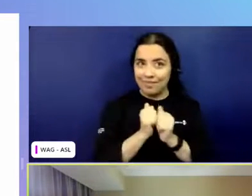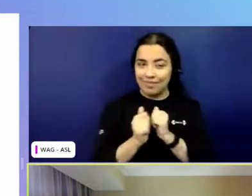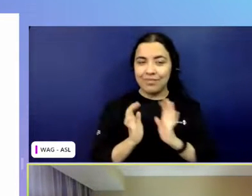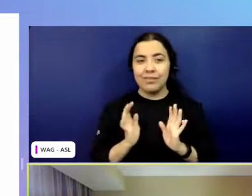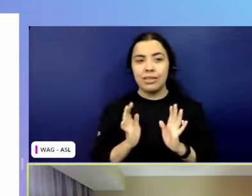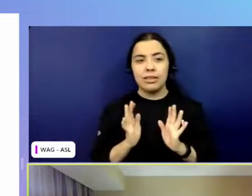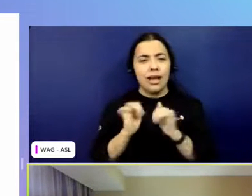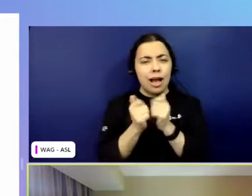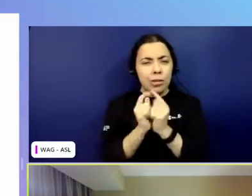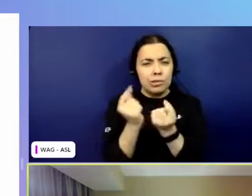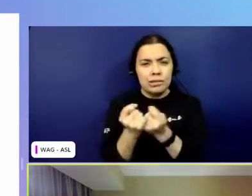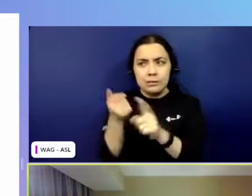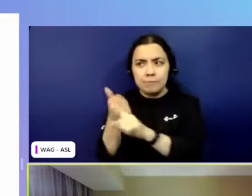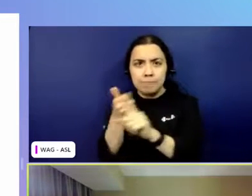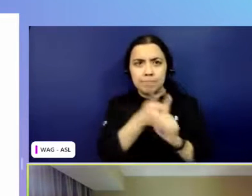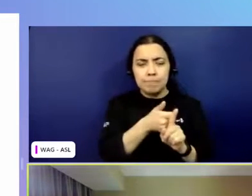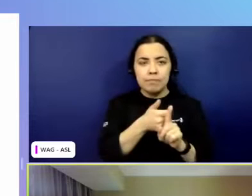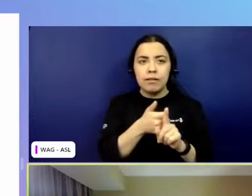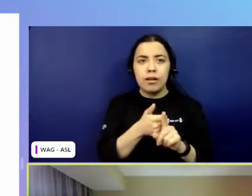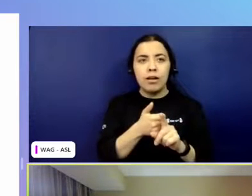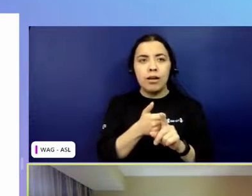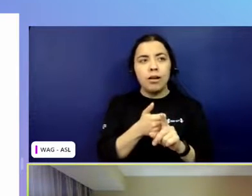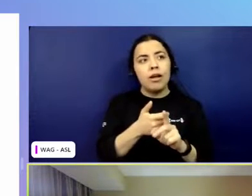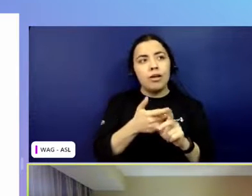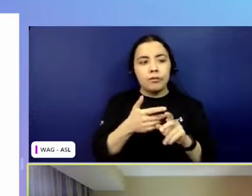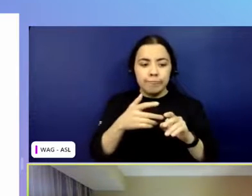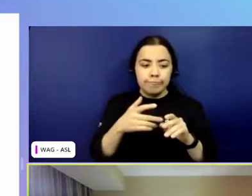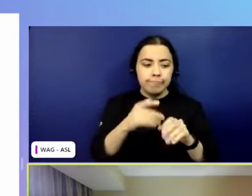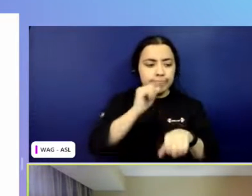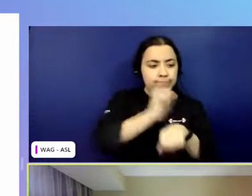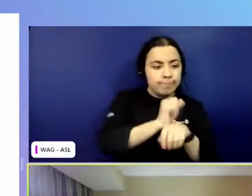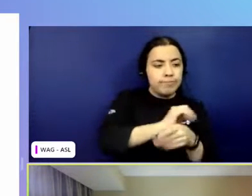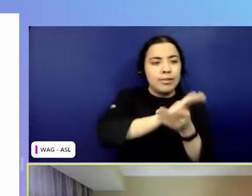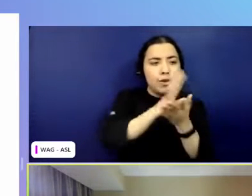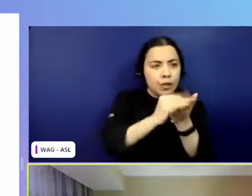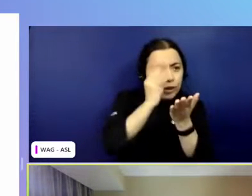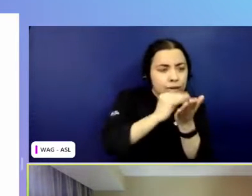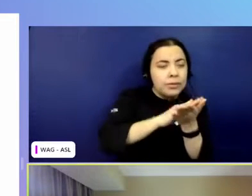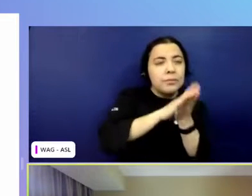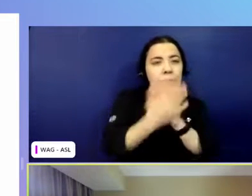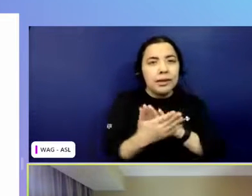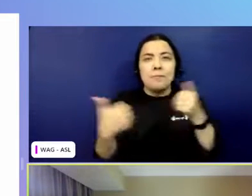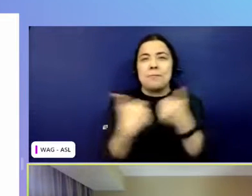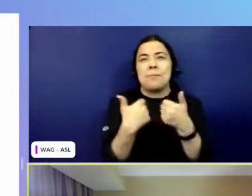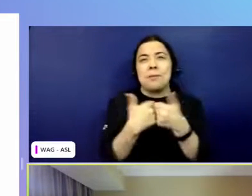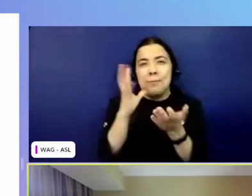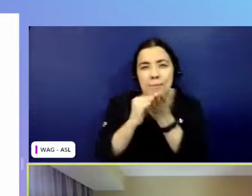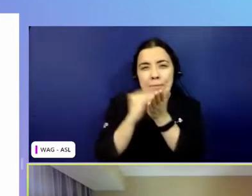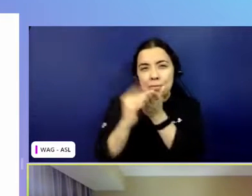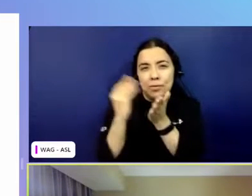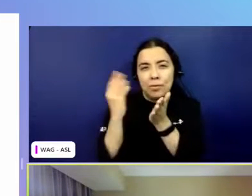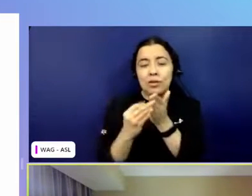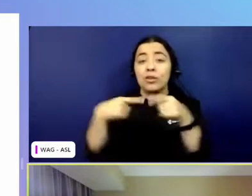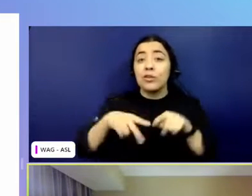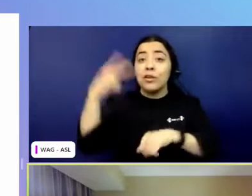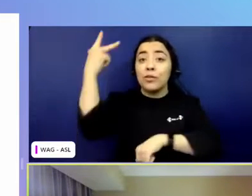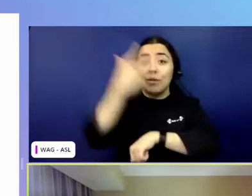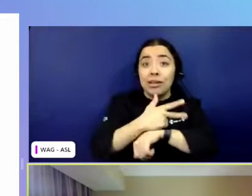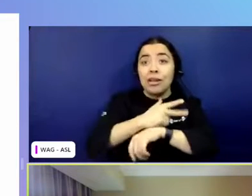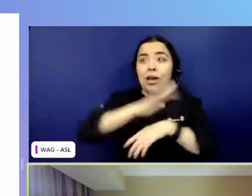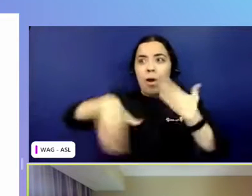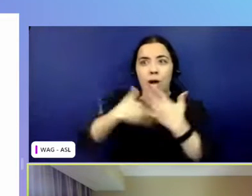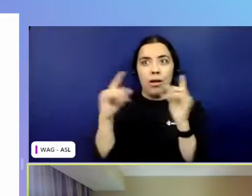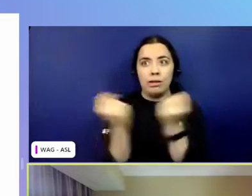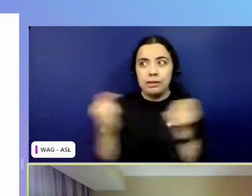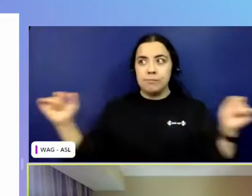how our team brought gamification to life in just an hour during a 3-day all-team meeting.